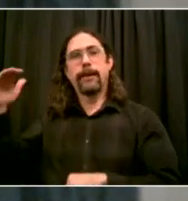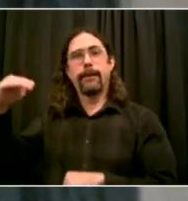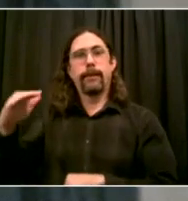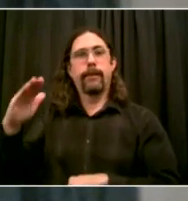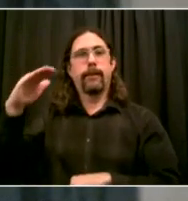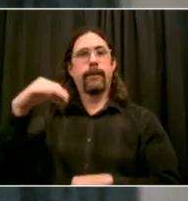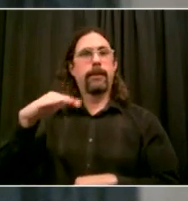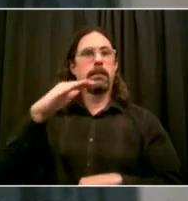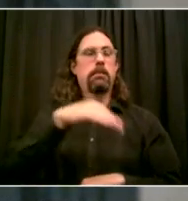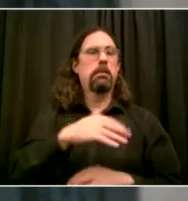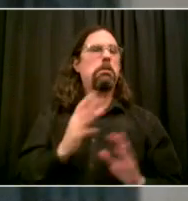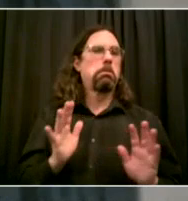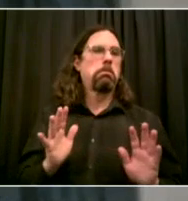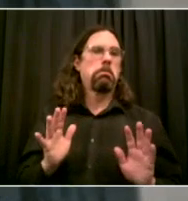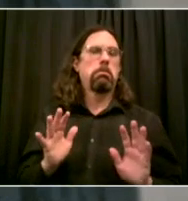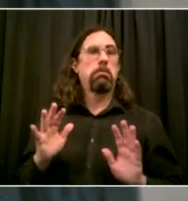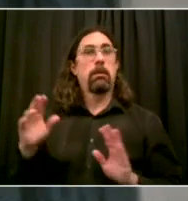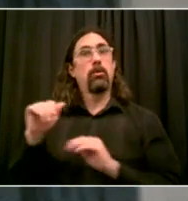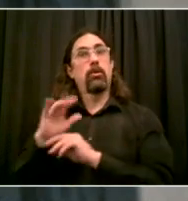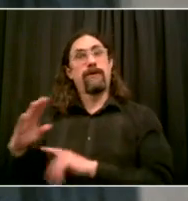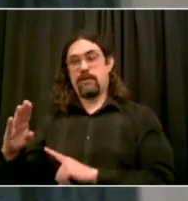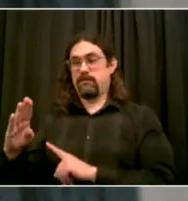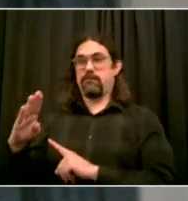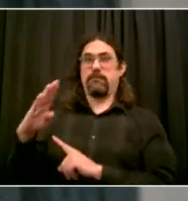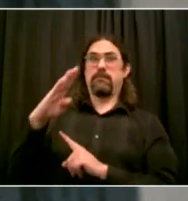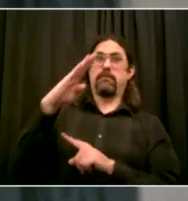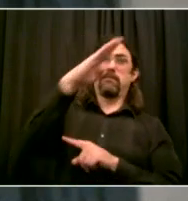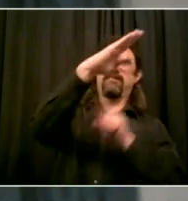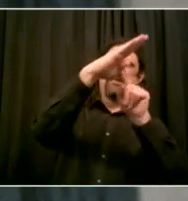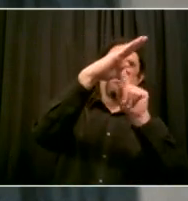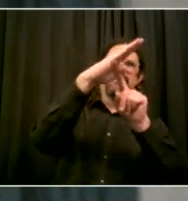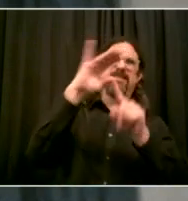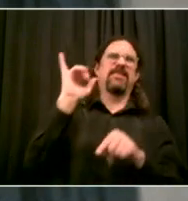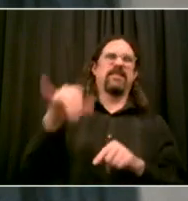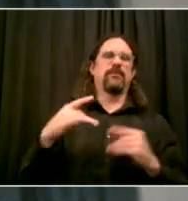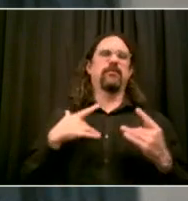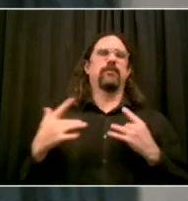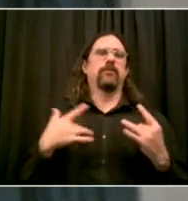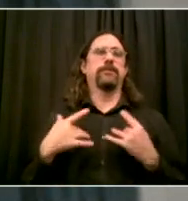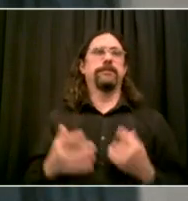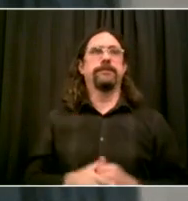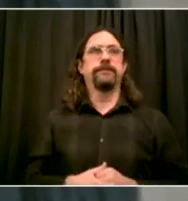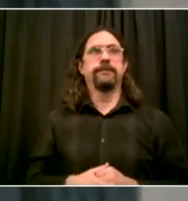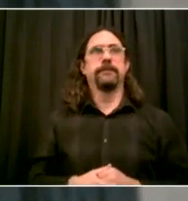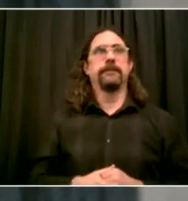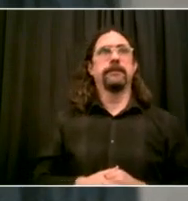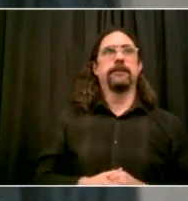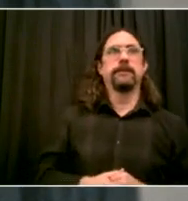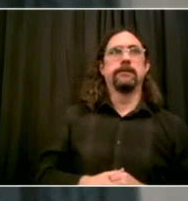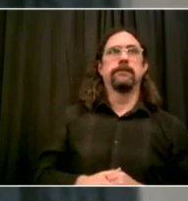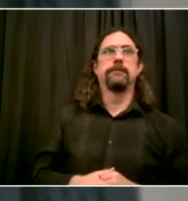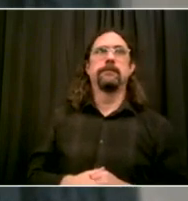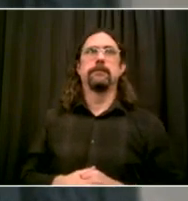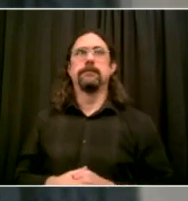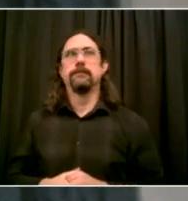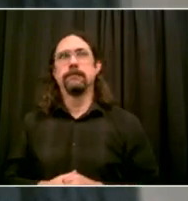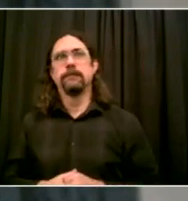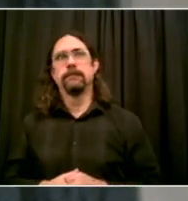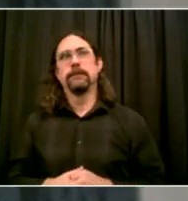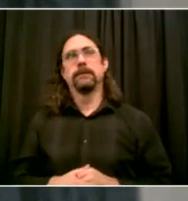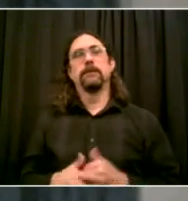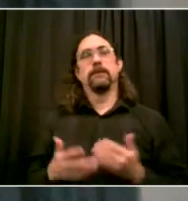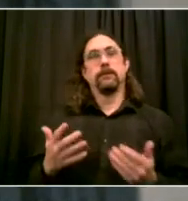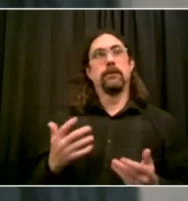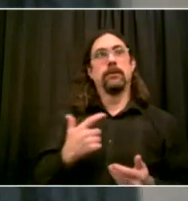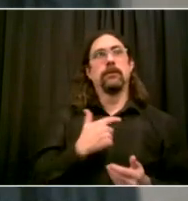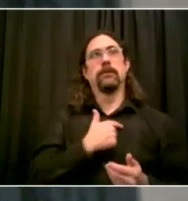days, which has helped motivate the day of action. Beyond that, we also look at not just percent positivity, but